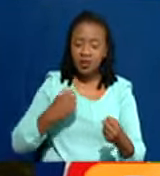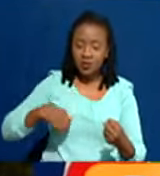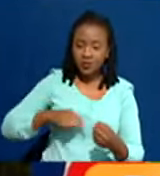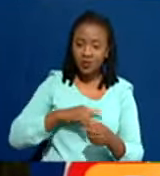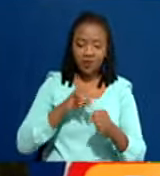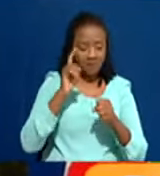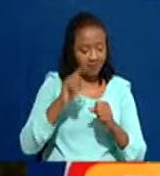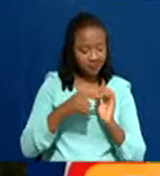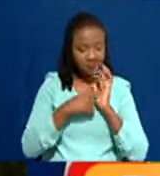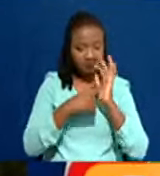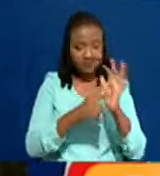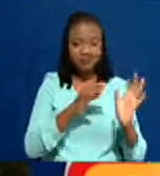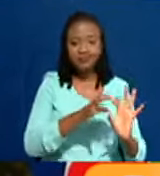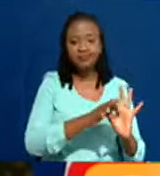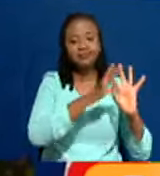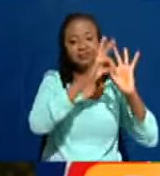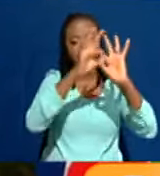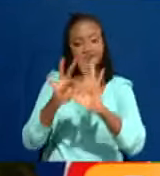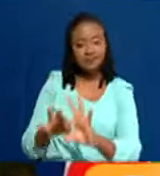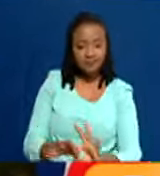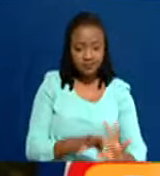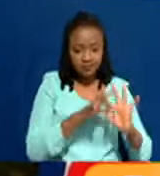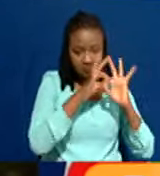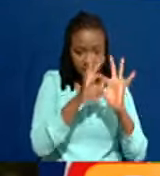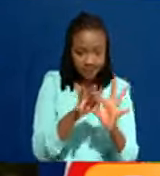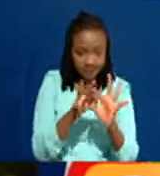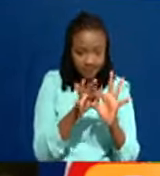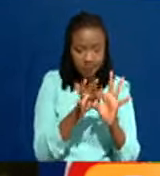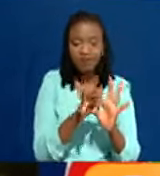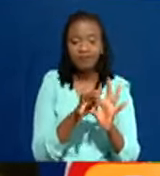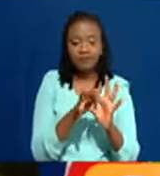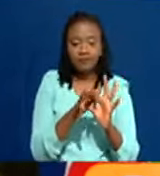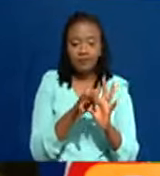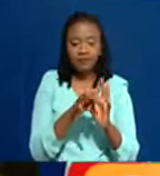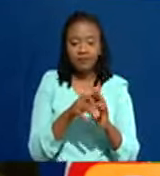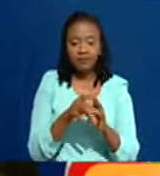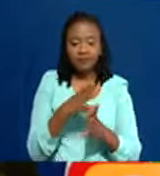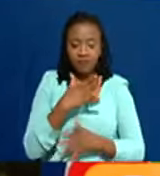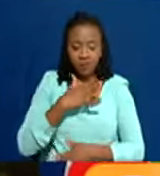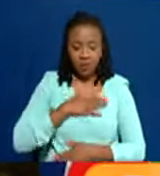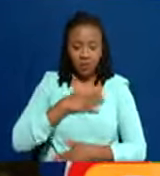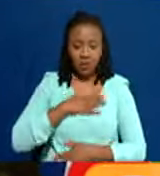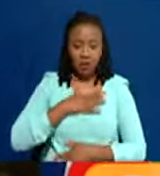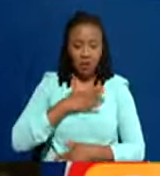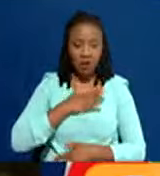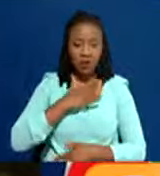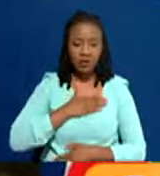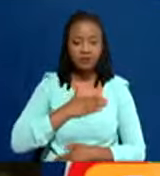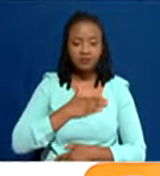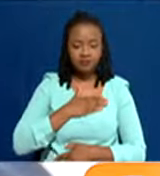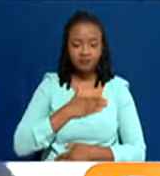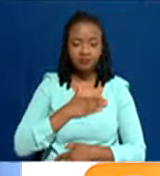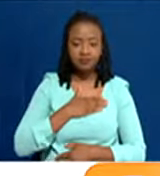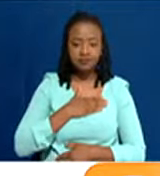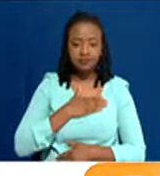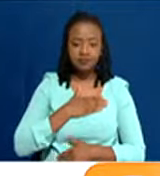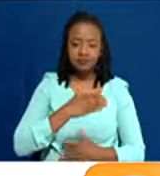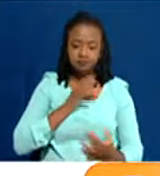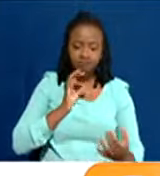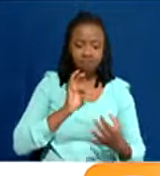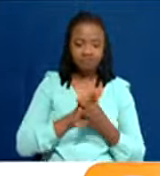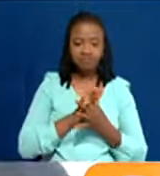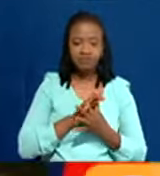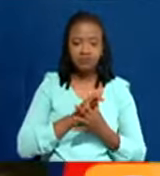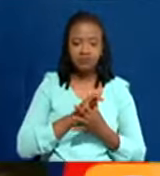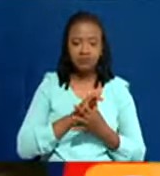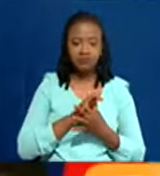with humanity. It is in solidarity with our own flesh and blood. Haiti is not